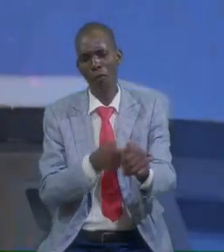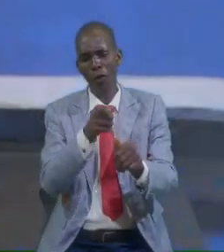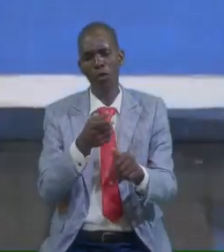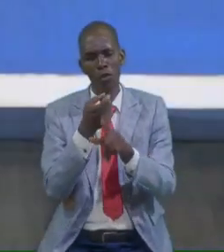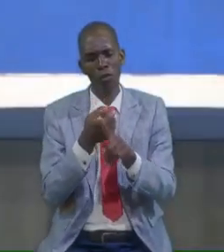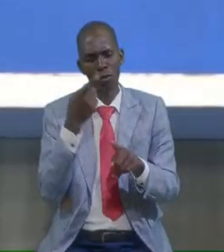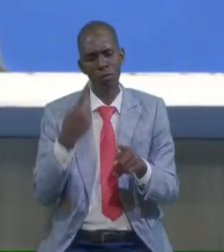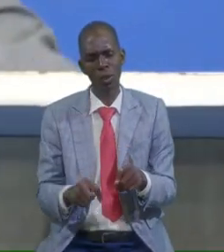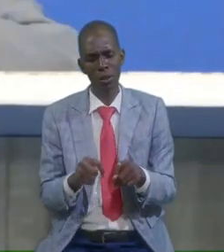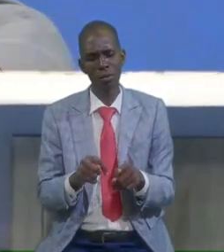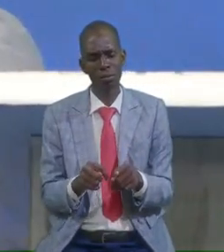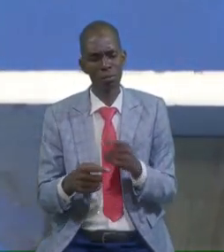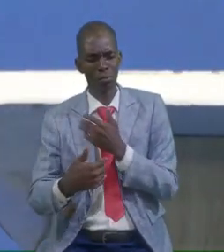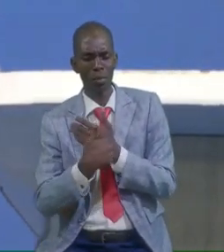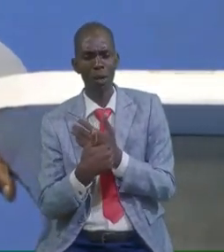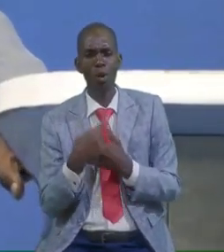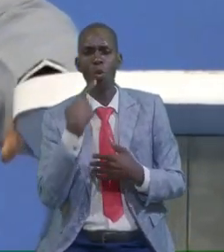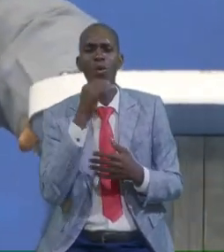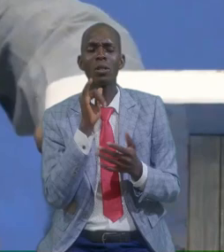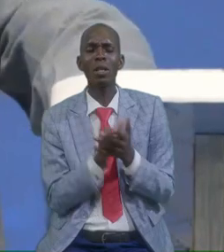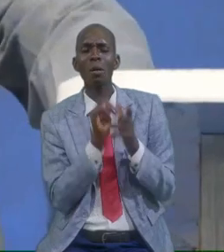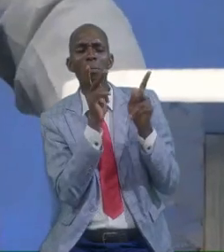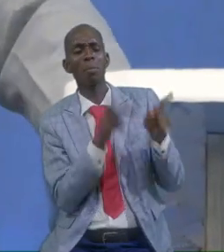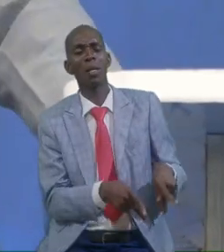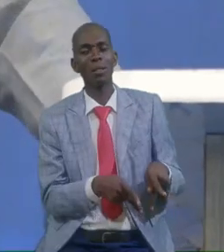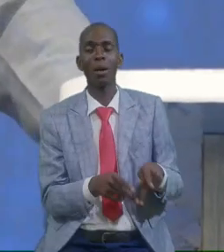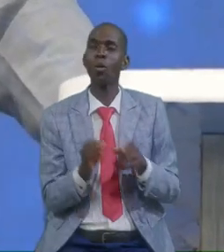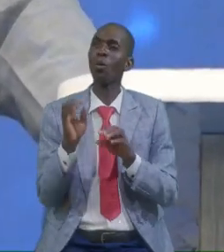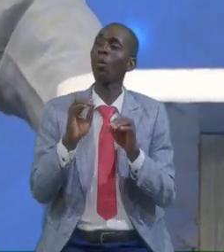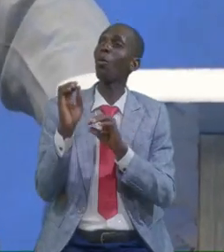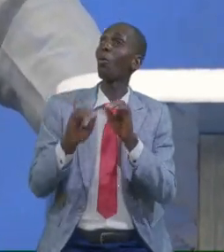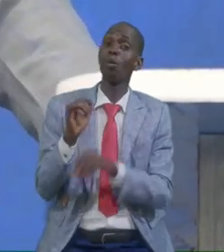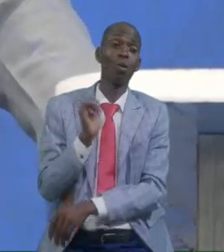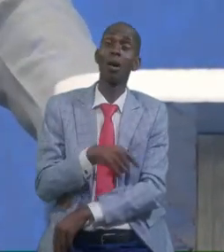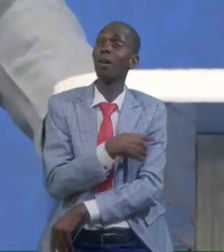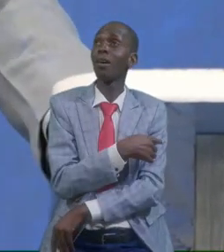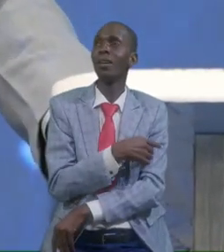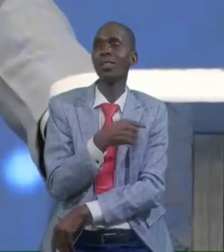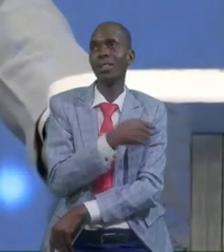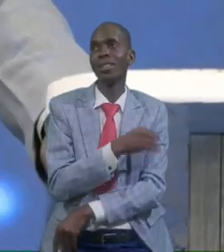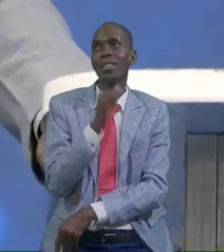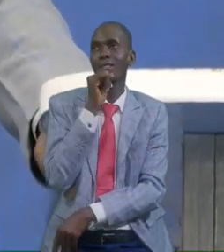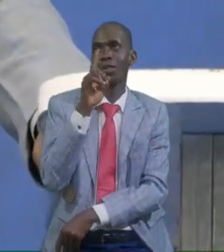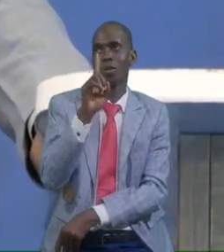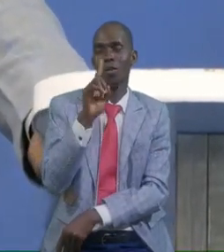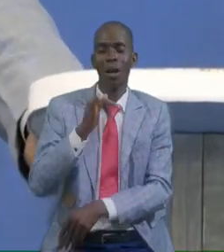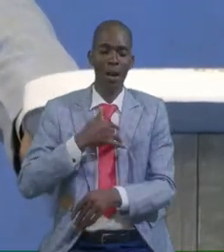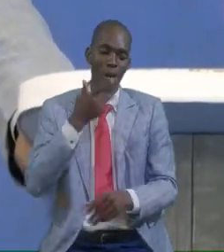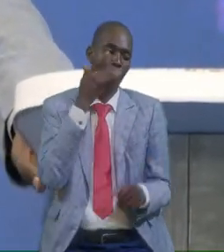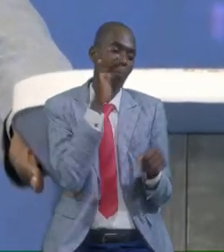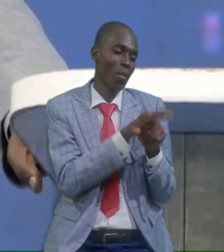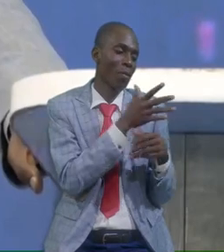by my throne at home? Oh, he said, is the one I promised that